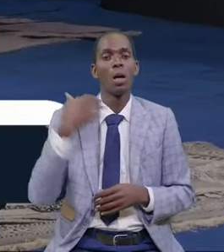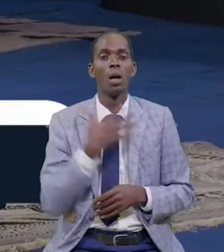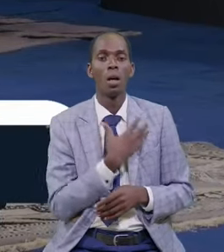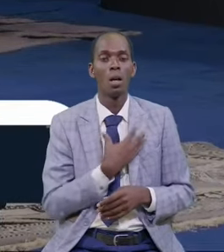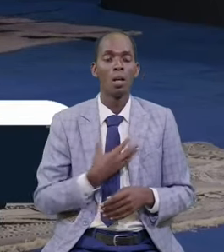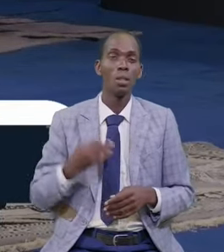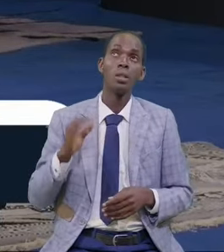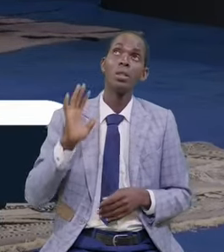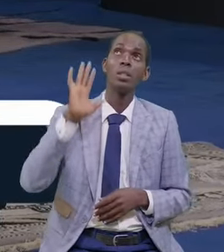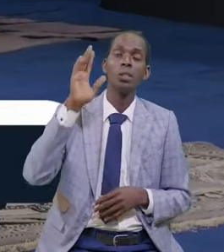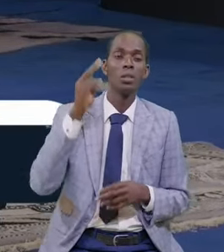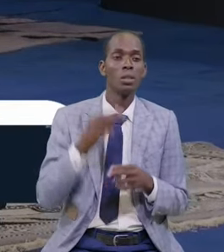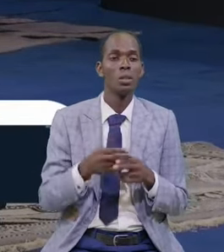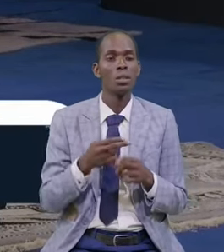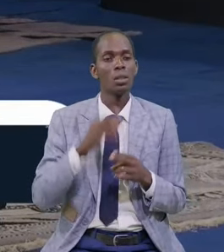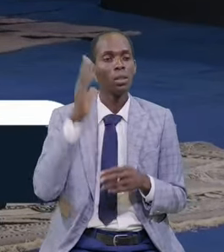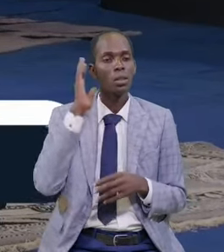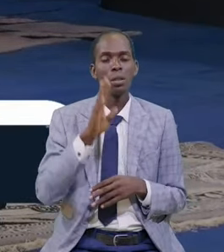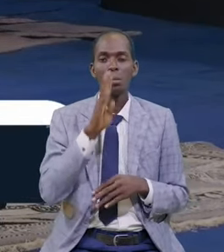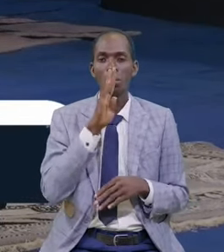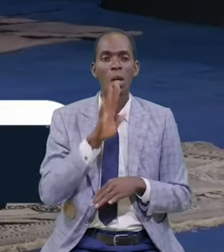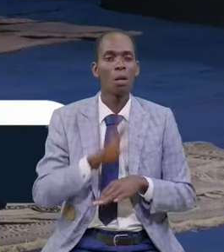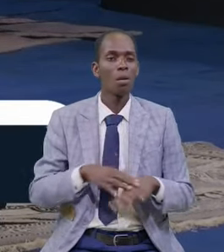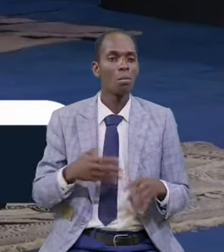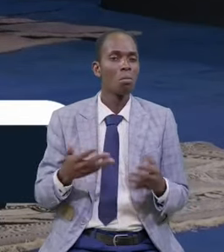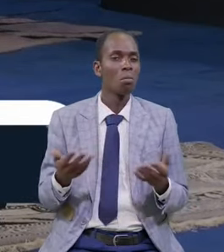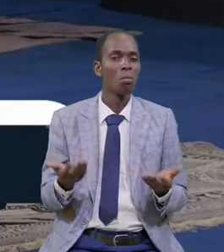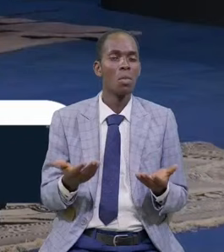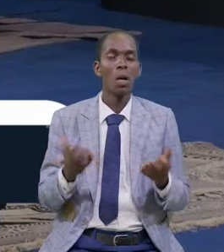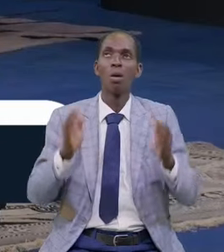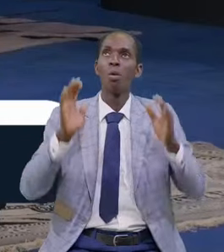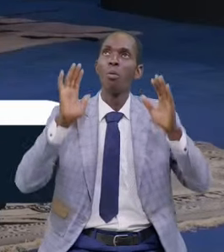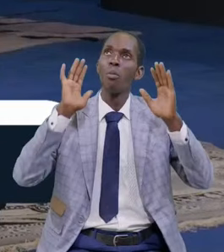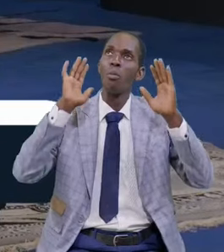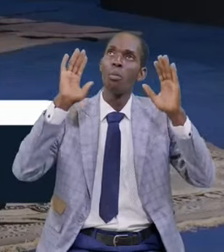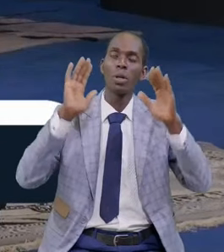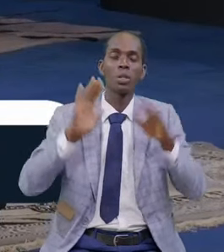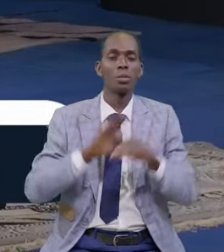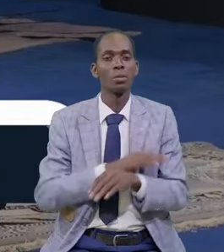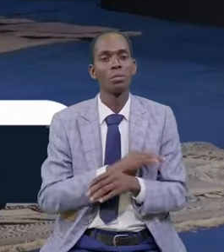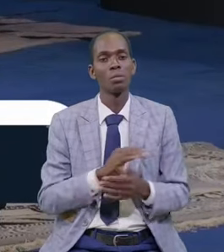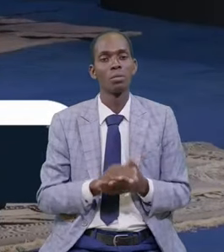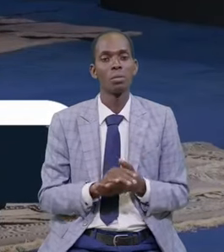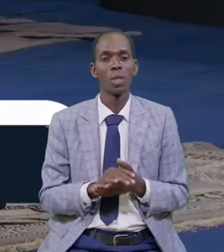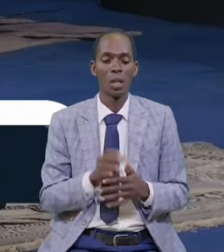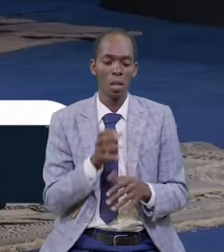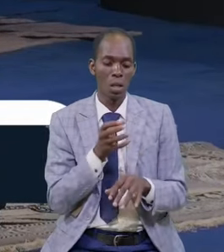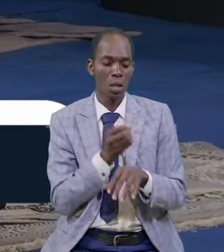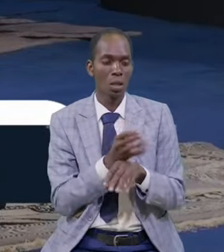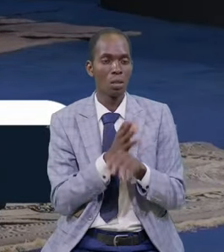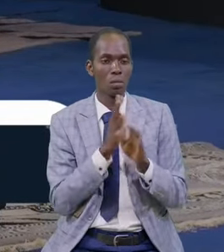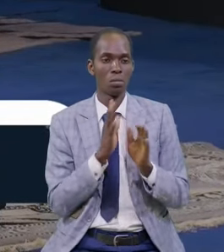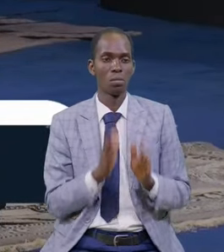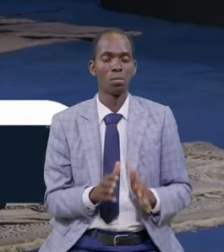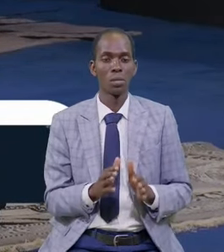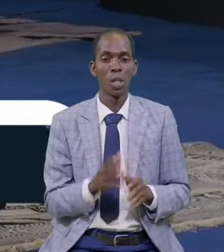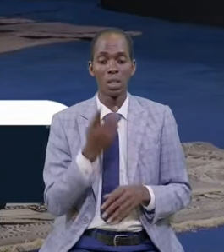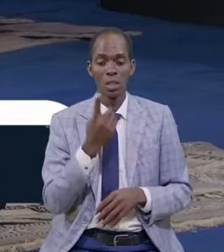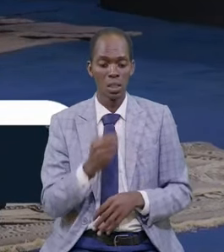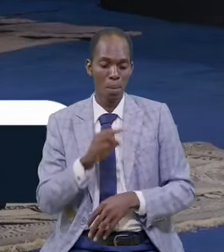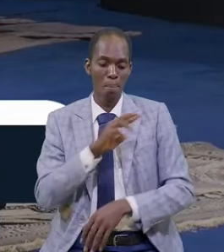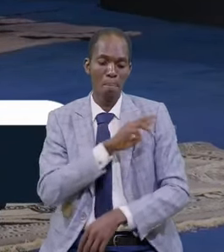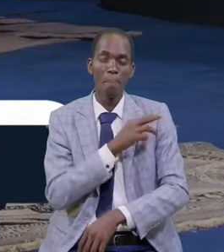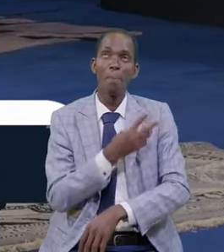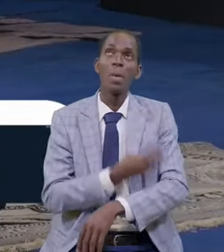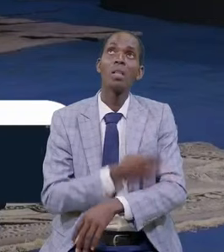name Shall be Called wonderful celon the Mighty God